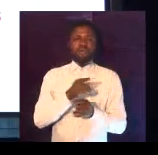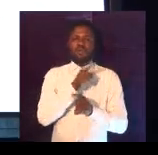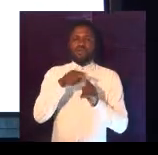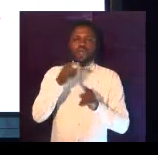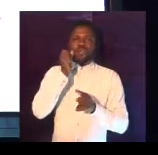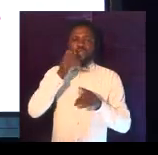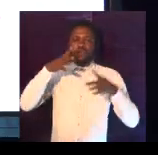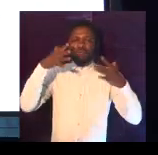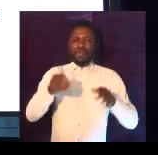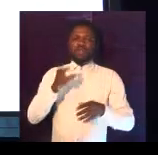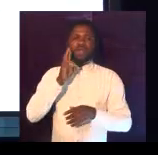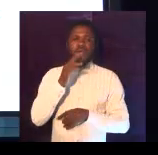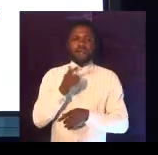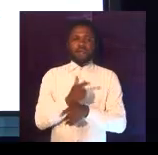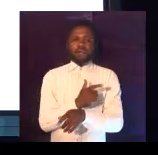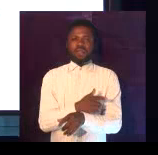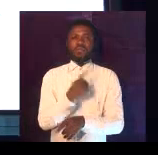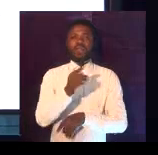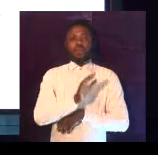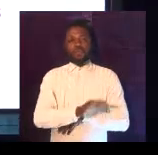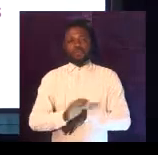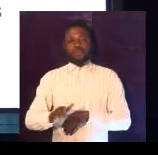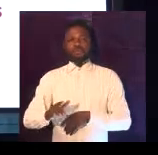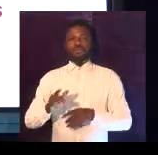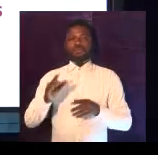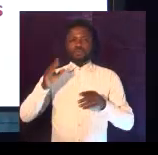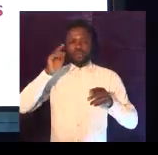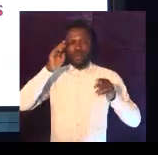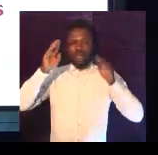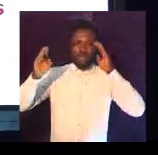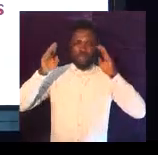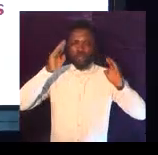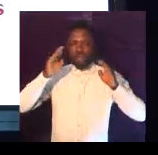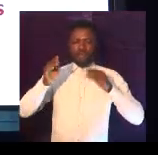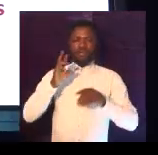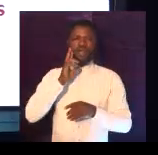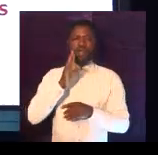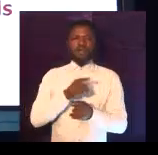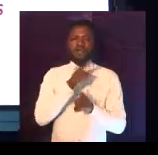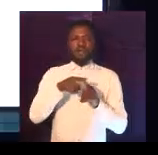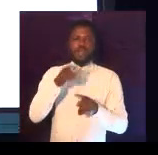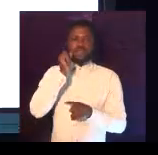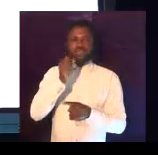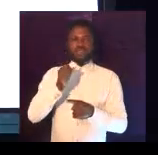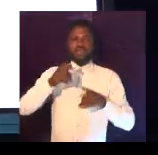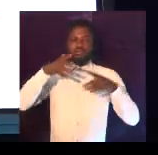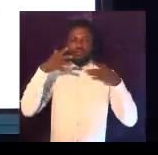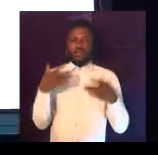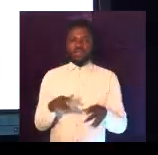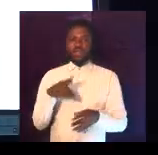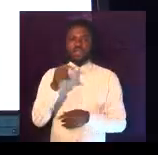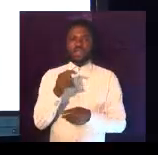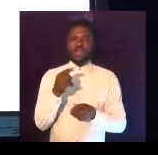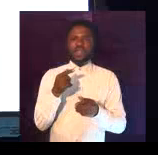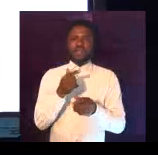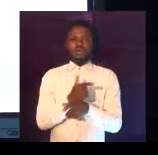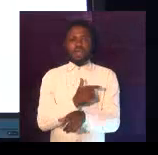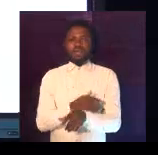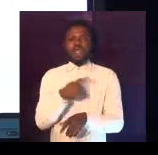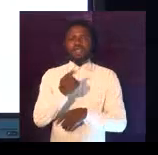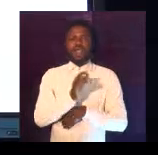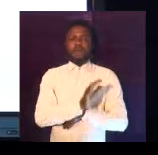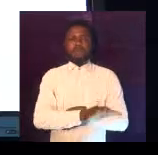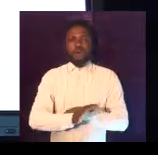applauded her. When she finished her lesson, the pupils hailed her. When she finished the